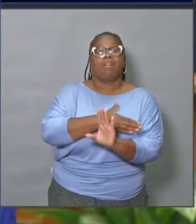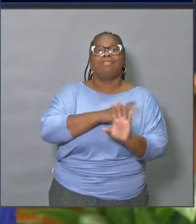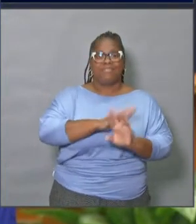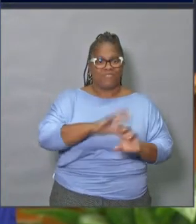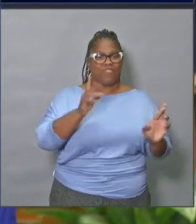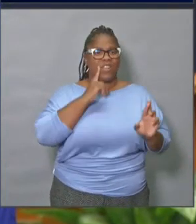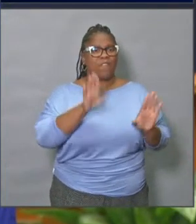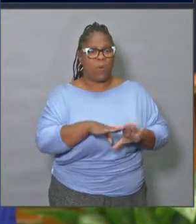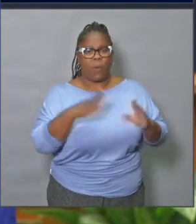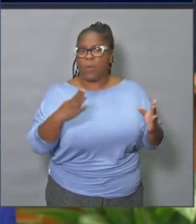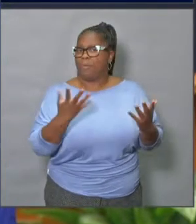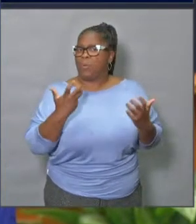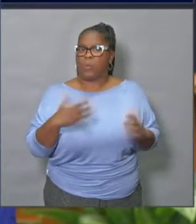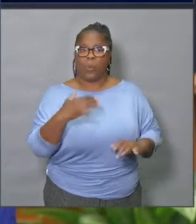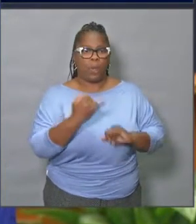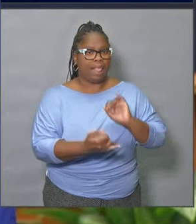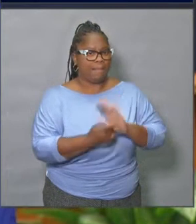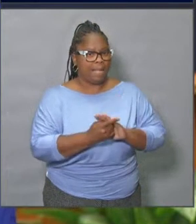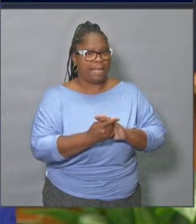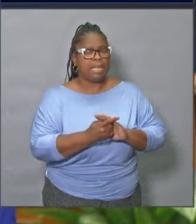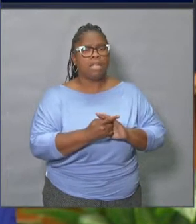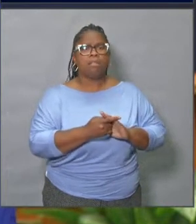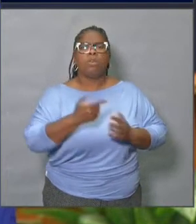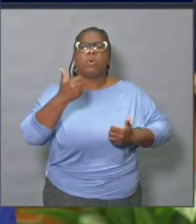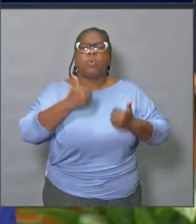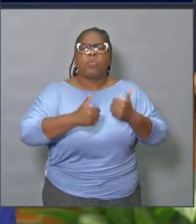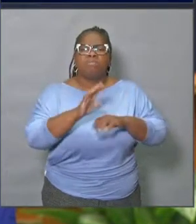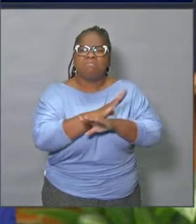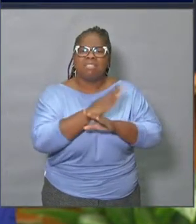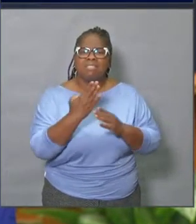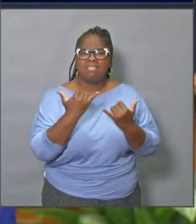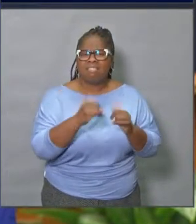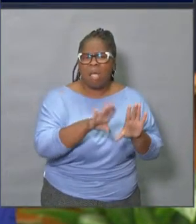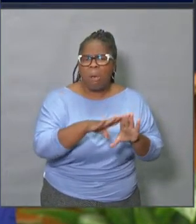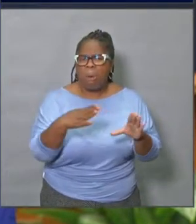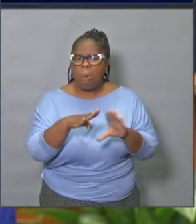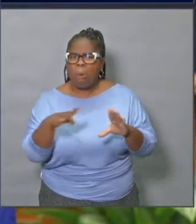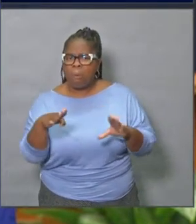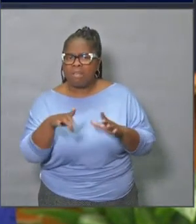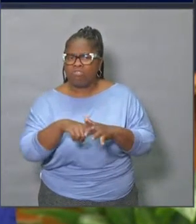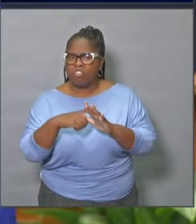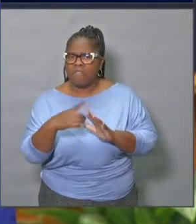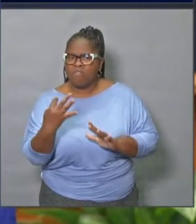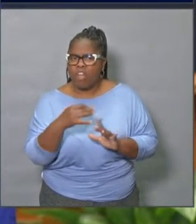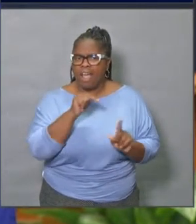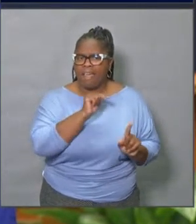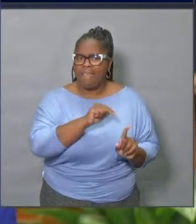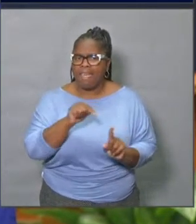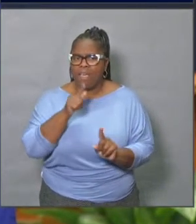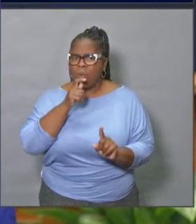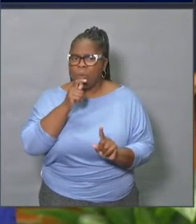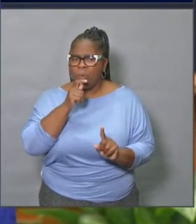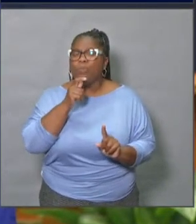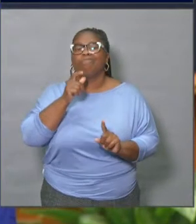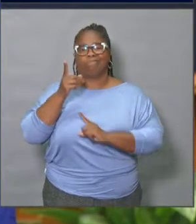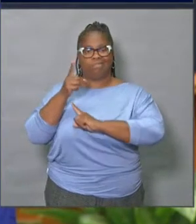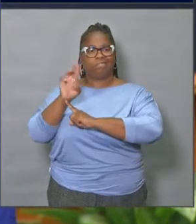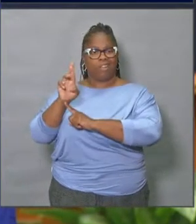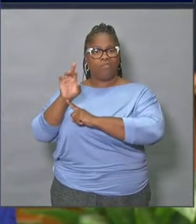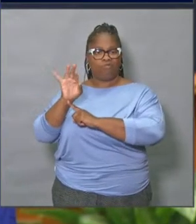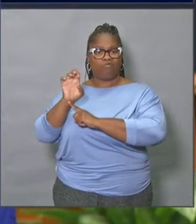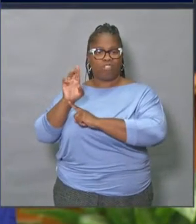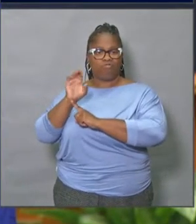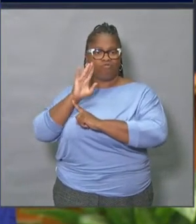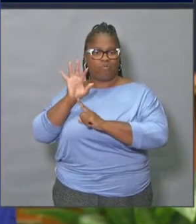Dr. Ferrer will detail which businesses can reopen beginning Friday, June the 12th. Please keep